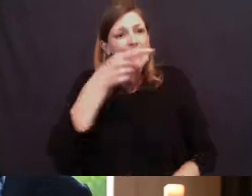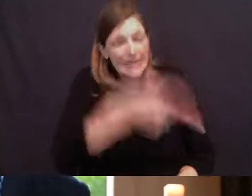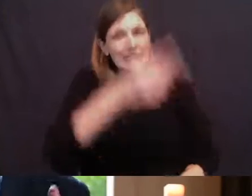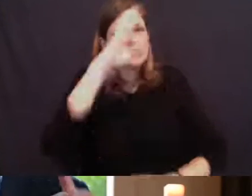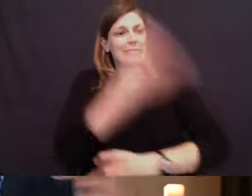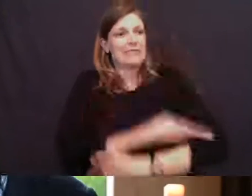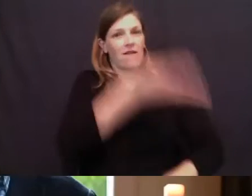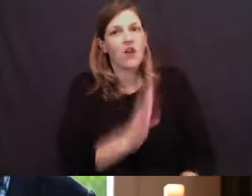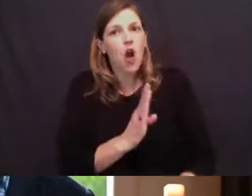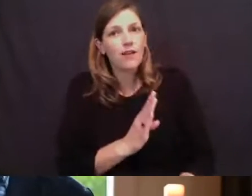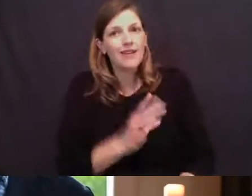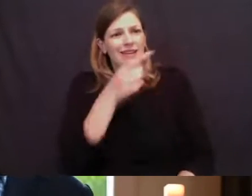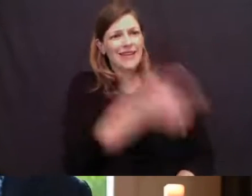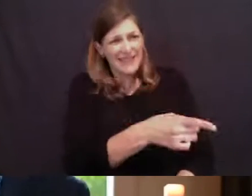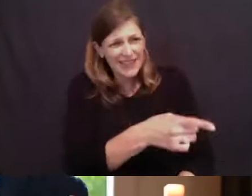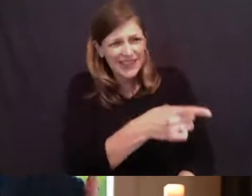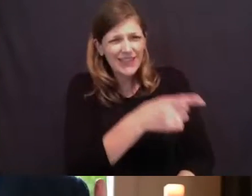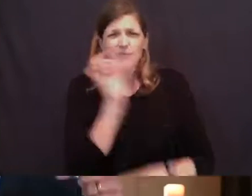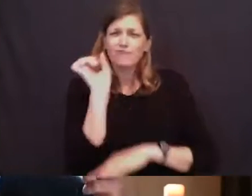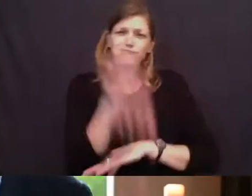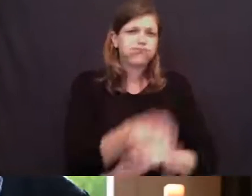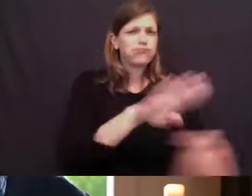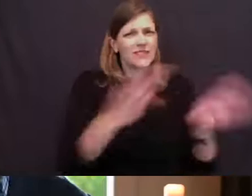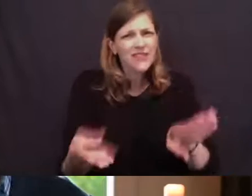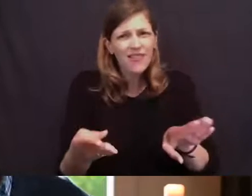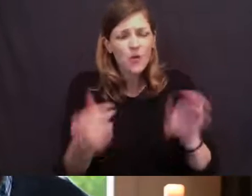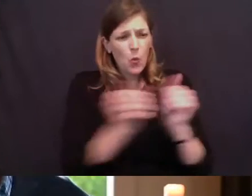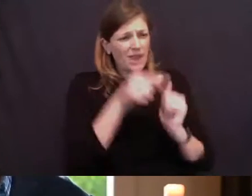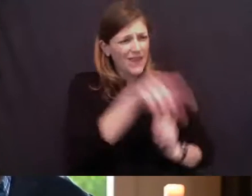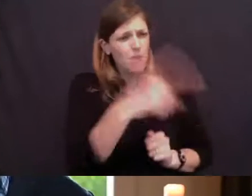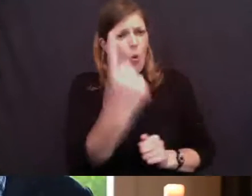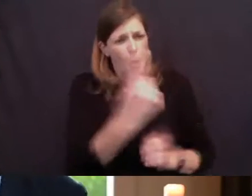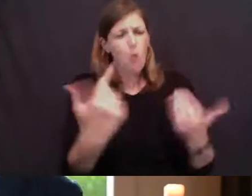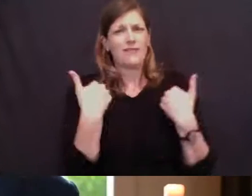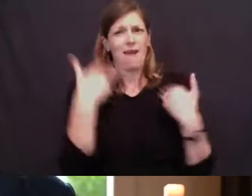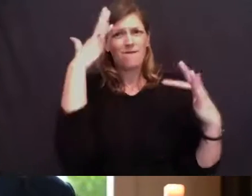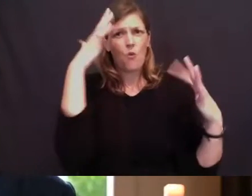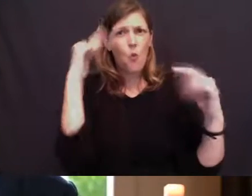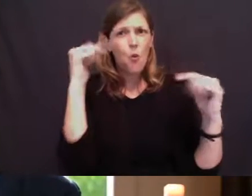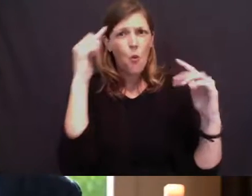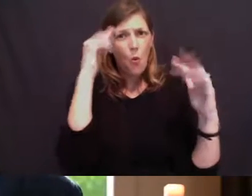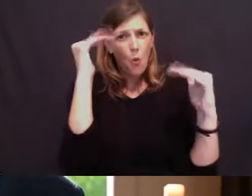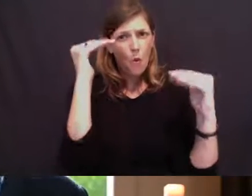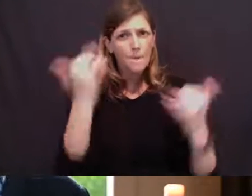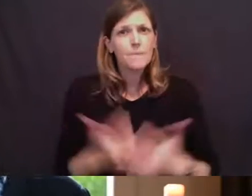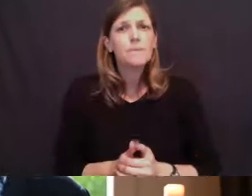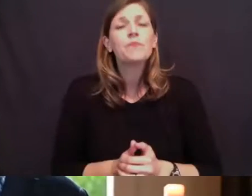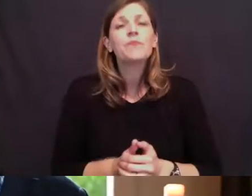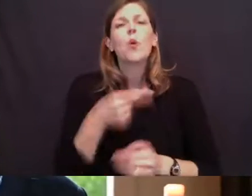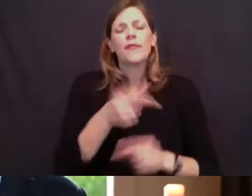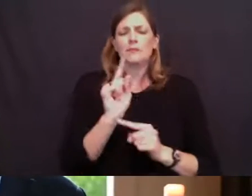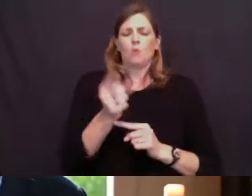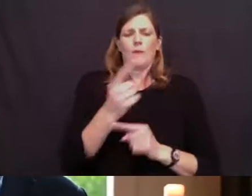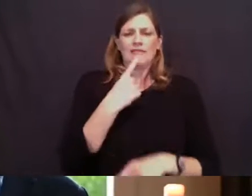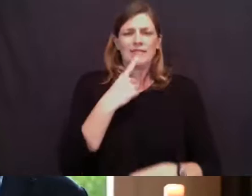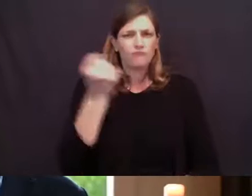God, that he is greater than death, and that with him there's always hope. And so in this moment, he's like, listen, Lazarus